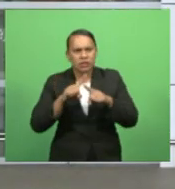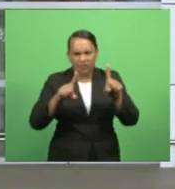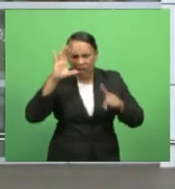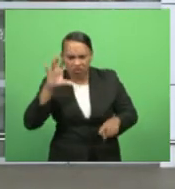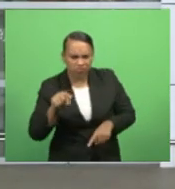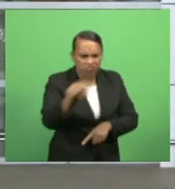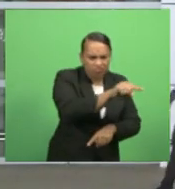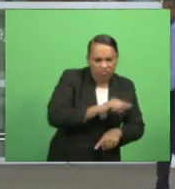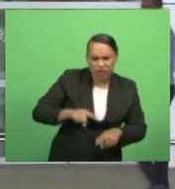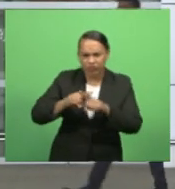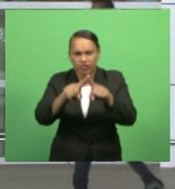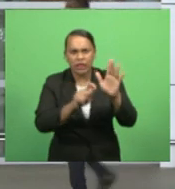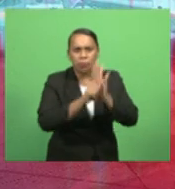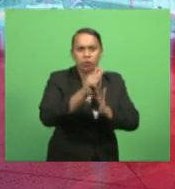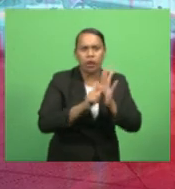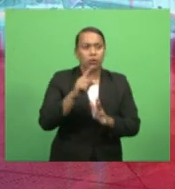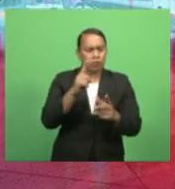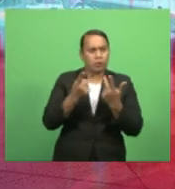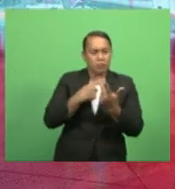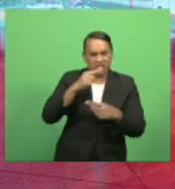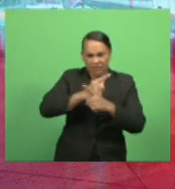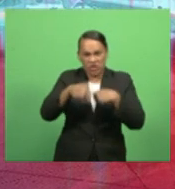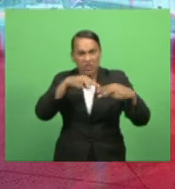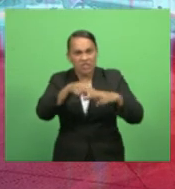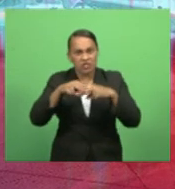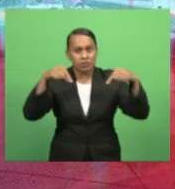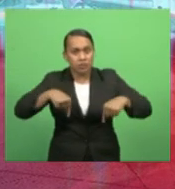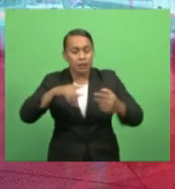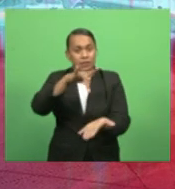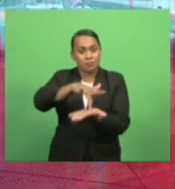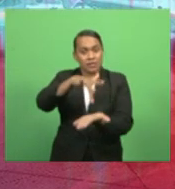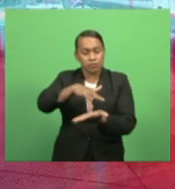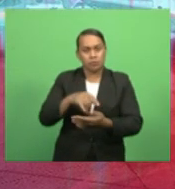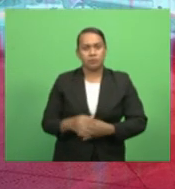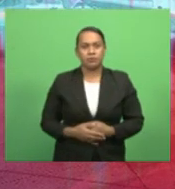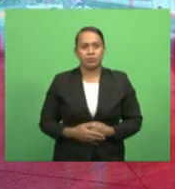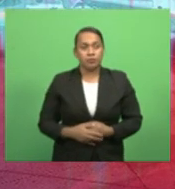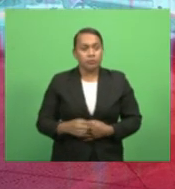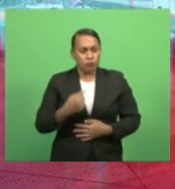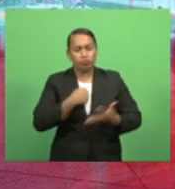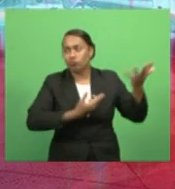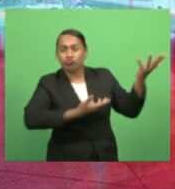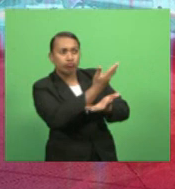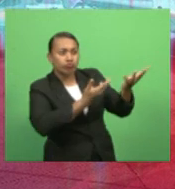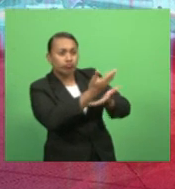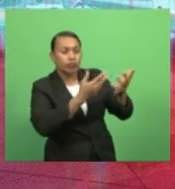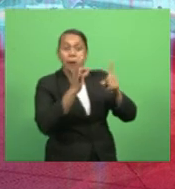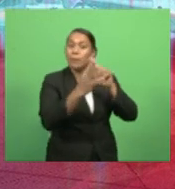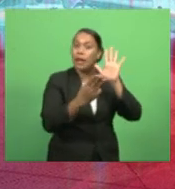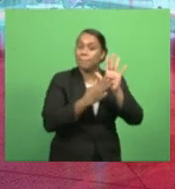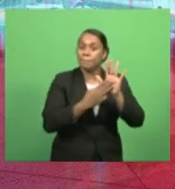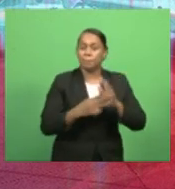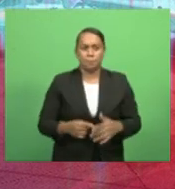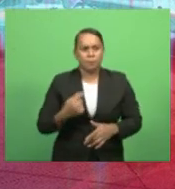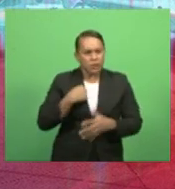consider the hub status of Fiji. The leader statement between PM Morrison and myself, we said, look, we're working with each other first. Once we